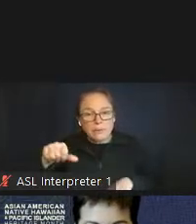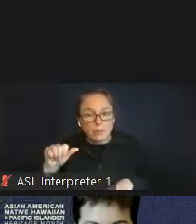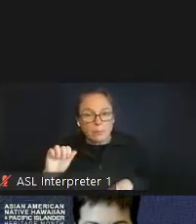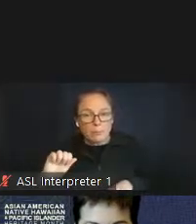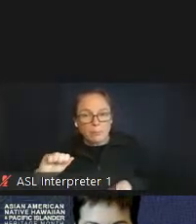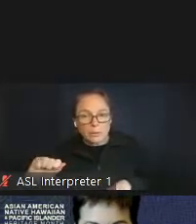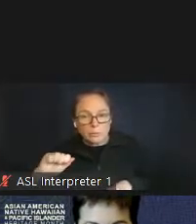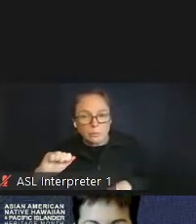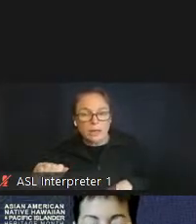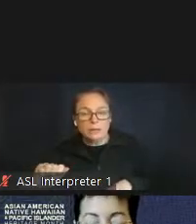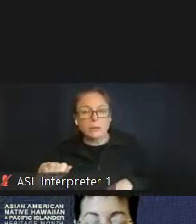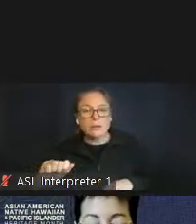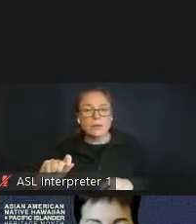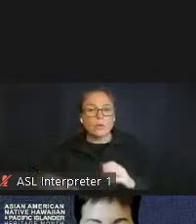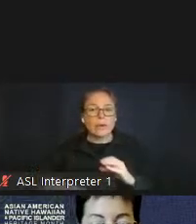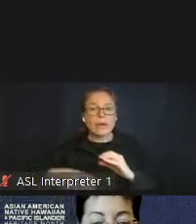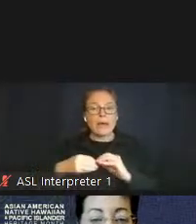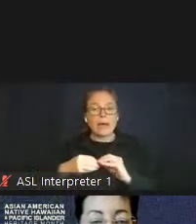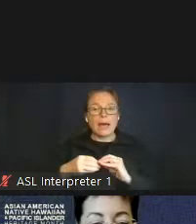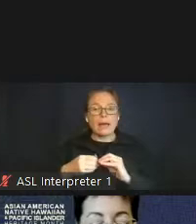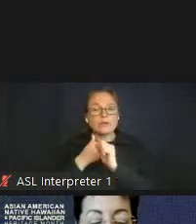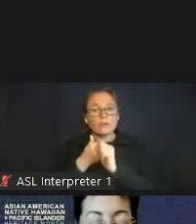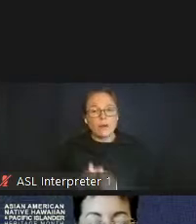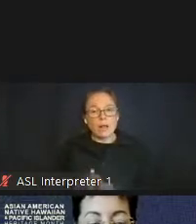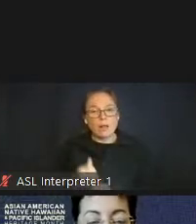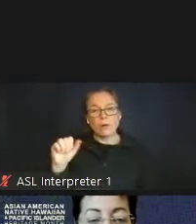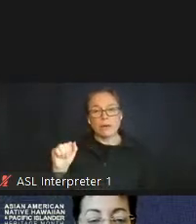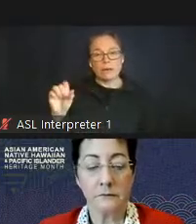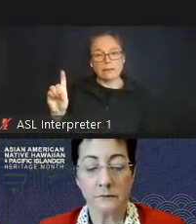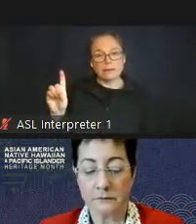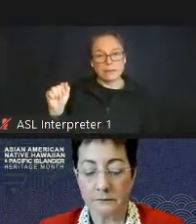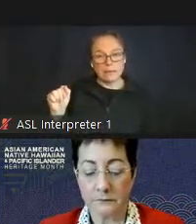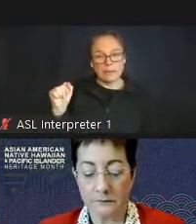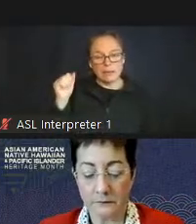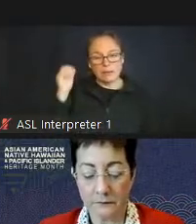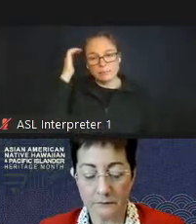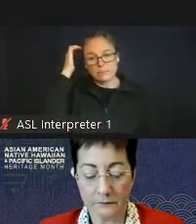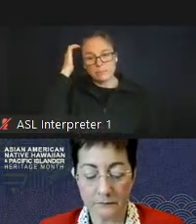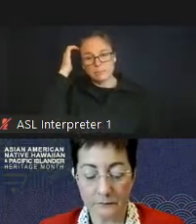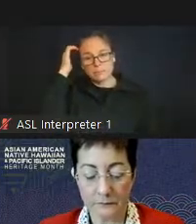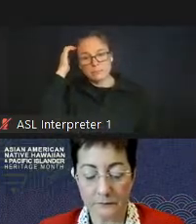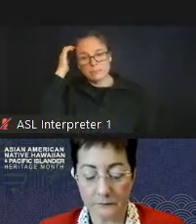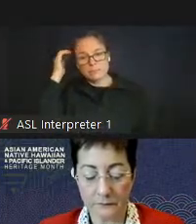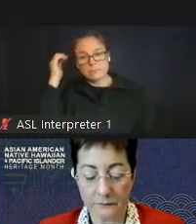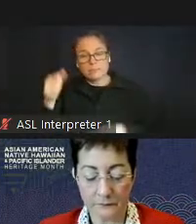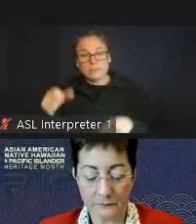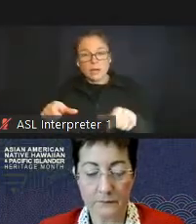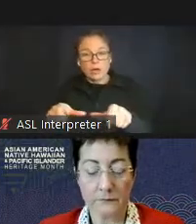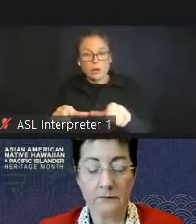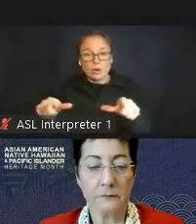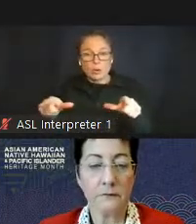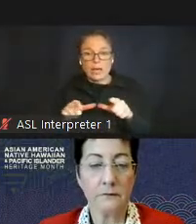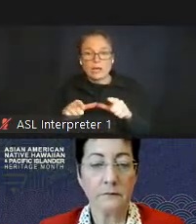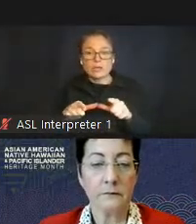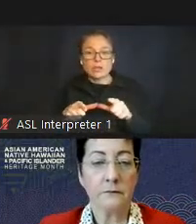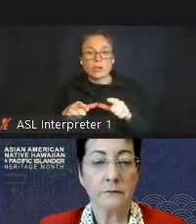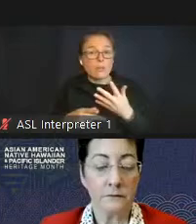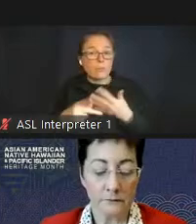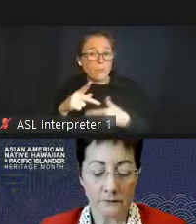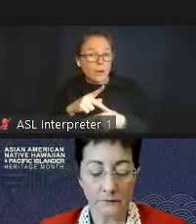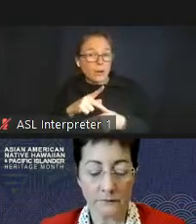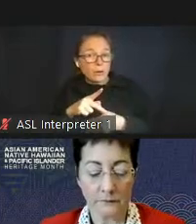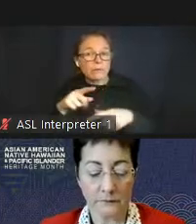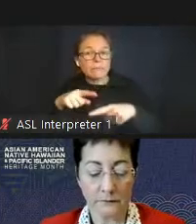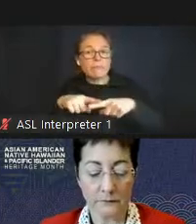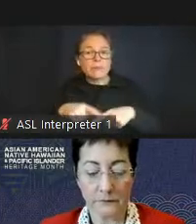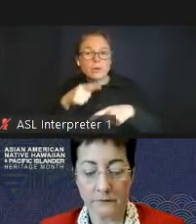with the Americans with Disabilities Act. Locations are prioritized by request in coordination with the